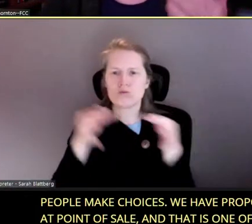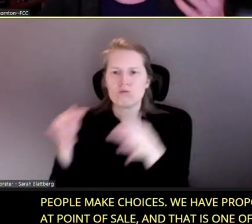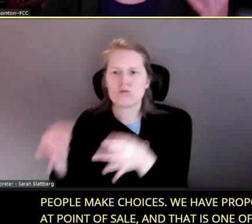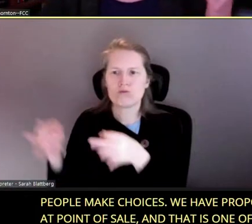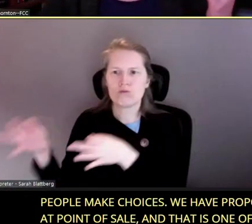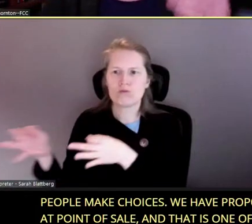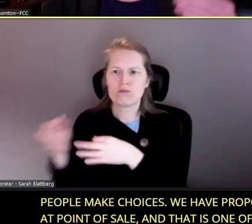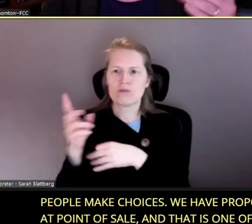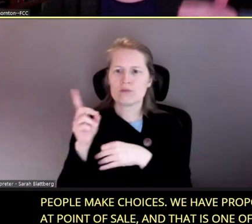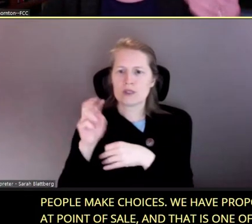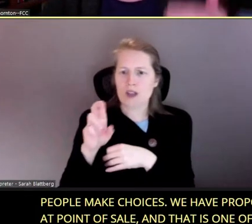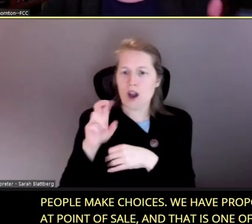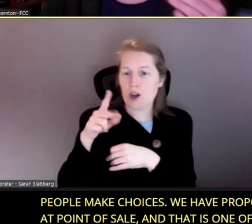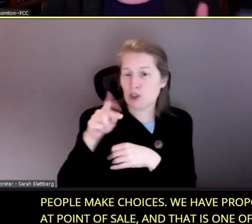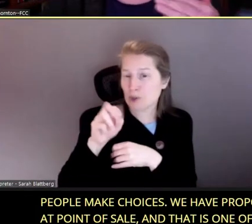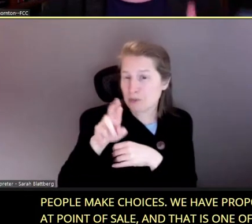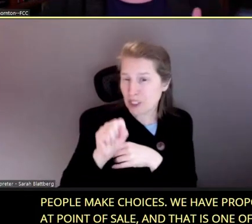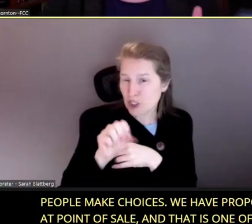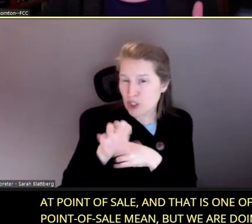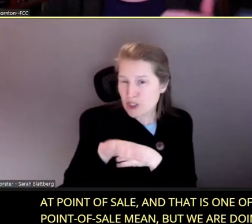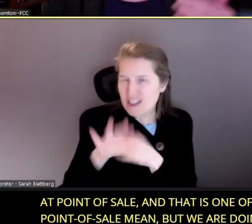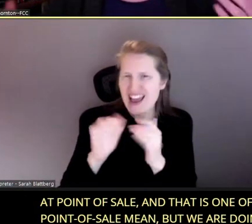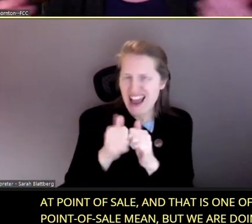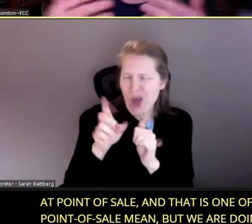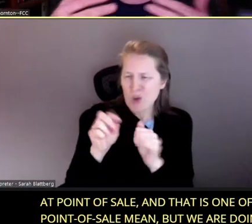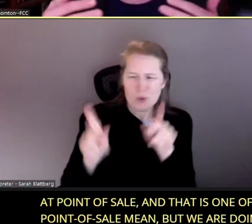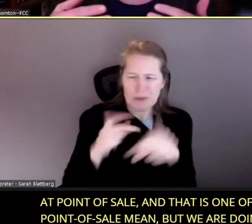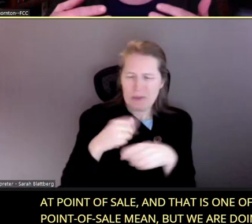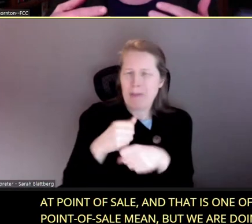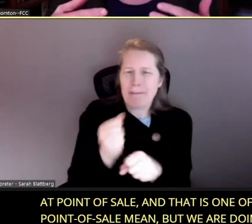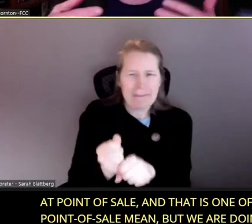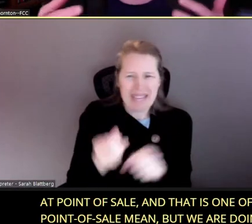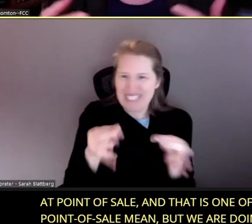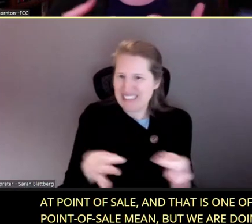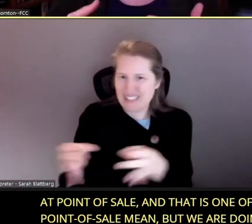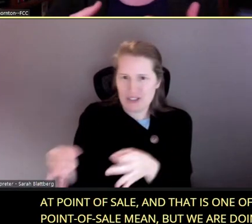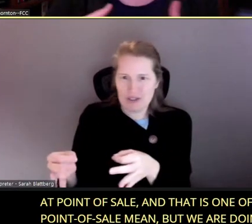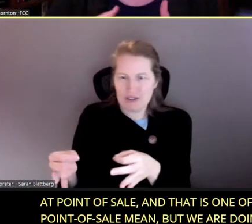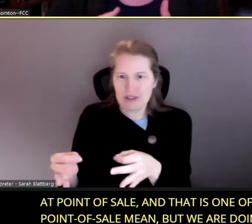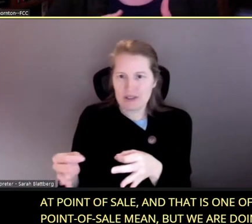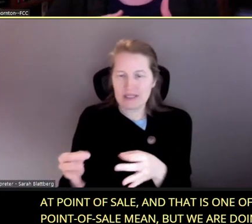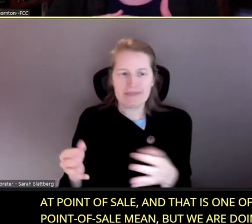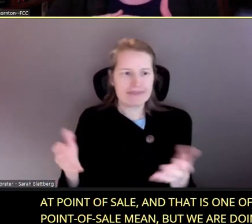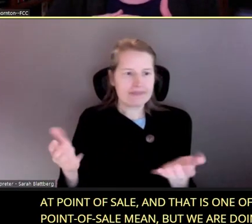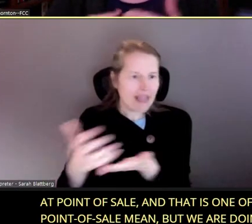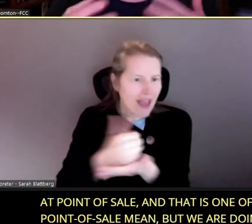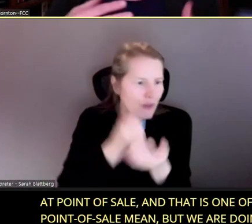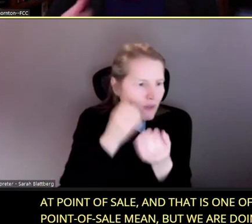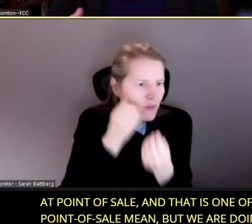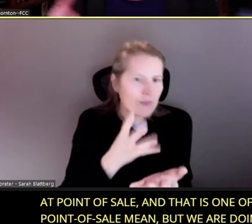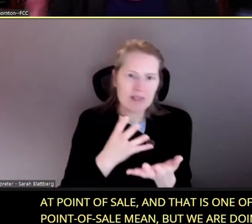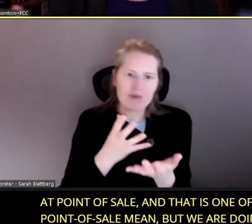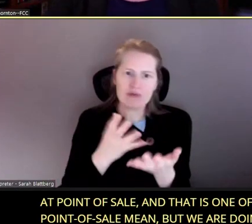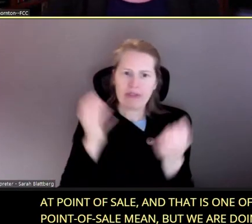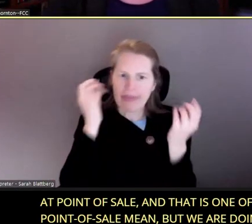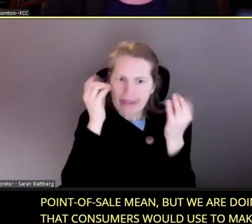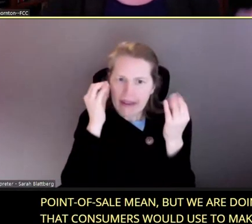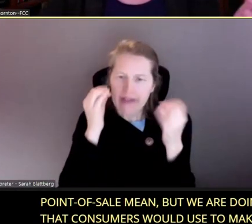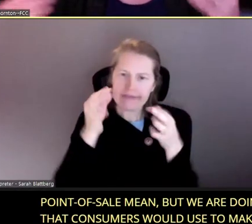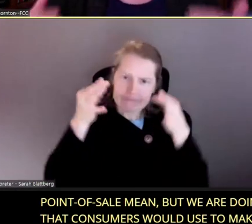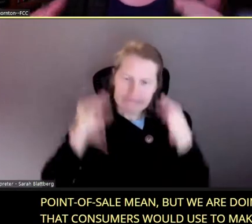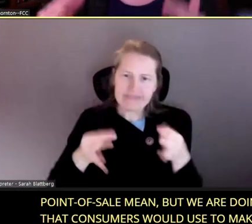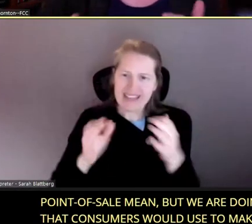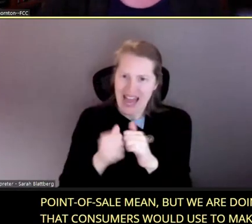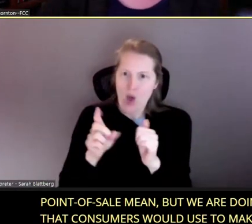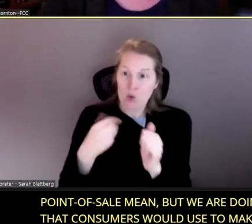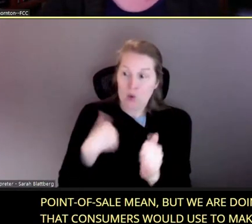Dr. Peters, could you tell me how people make decisions? How do they use information? How do they gather information to make decisions? Can we just start,